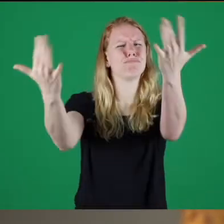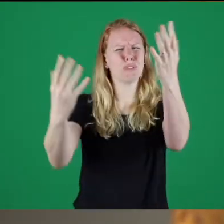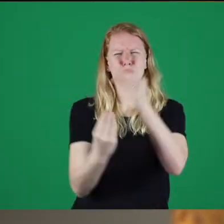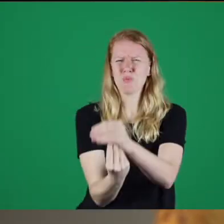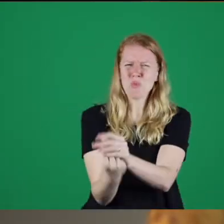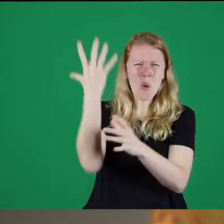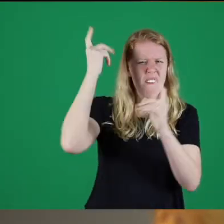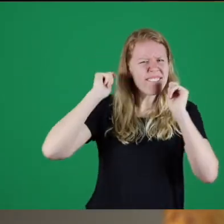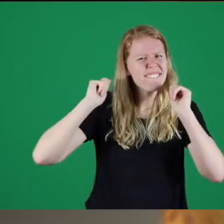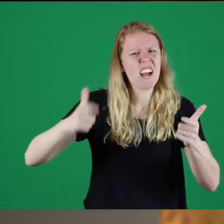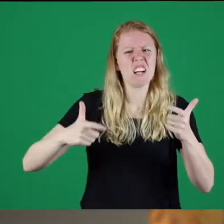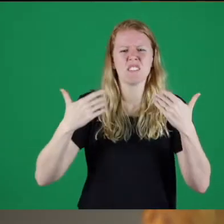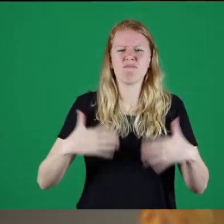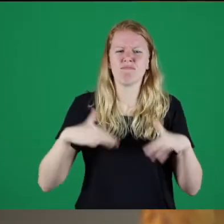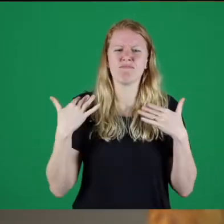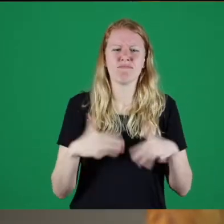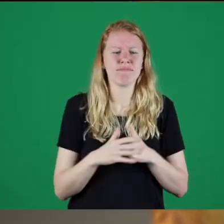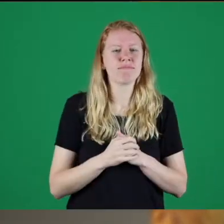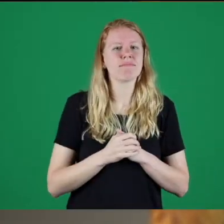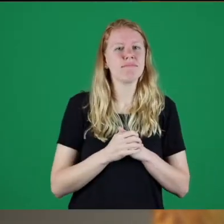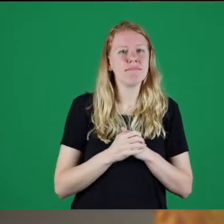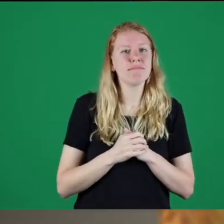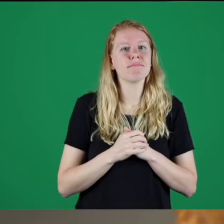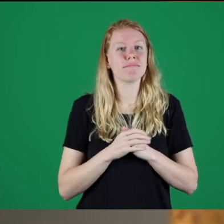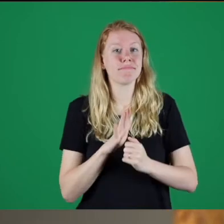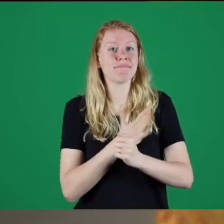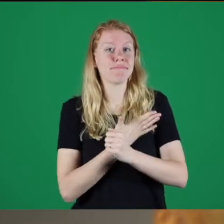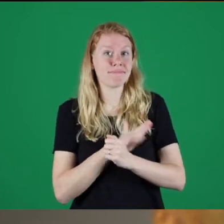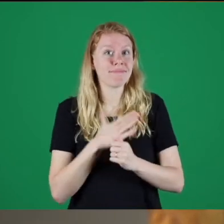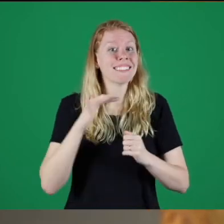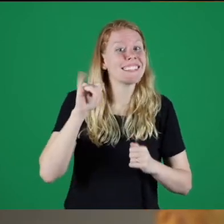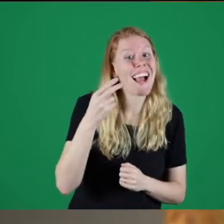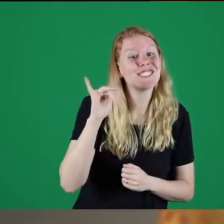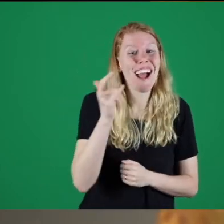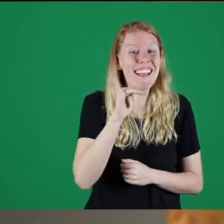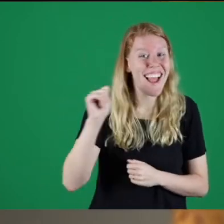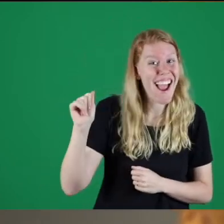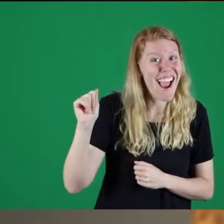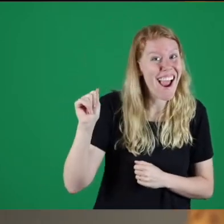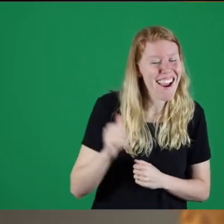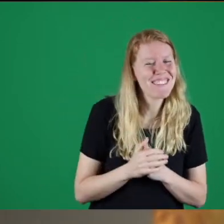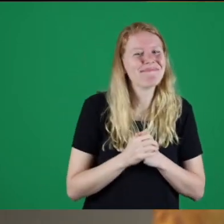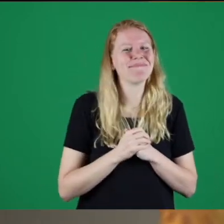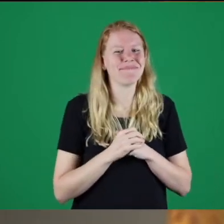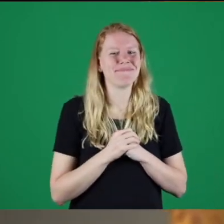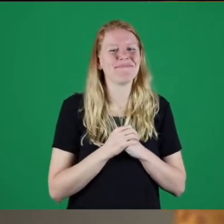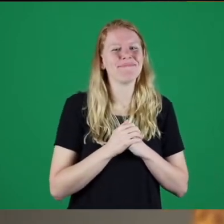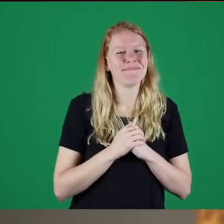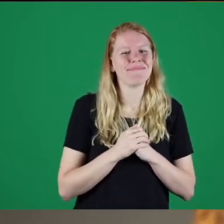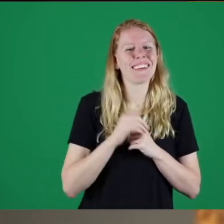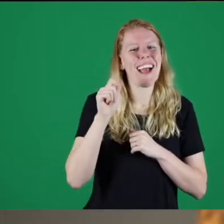Now, don't forget, when I get to your part, be ready to sing, all right? Yeah, Jalia,